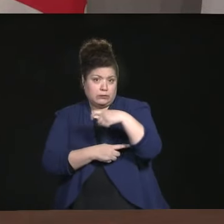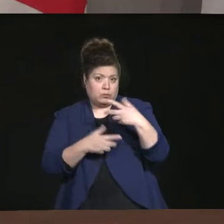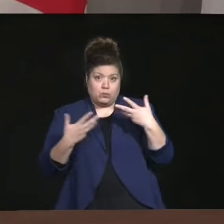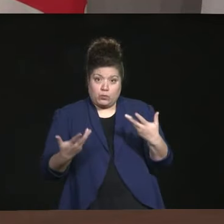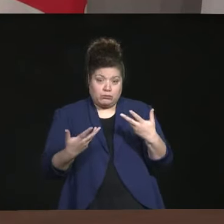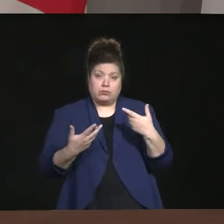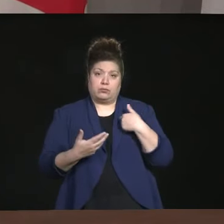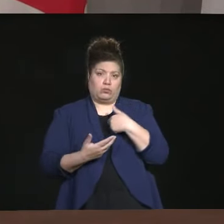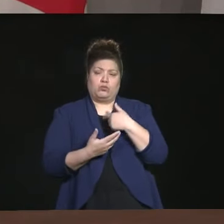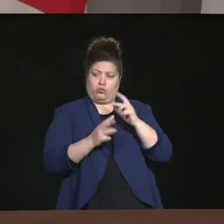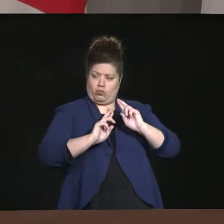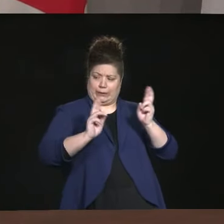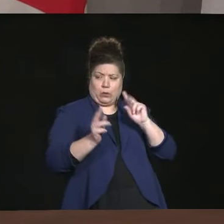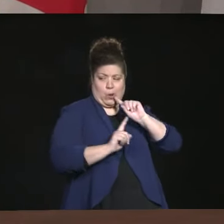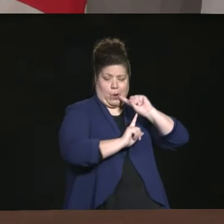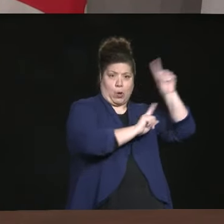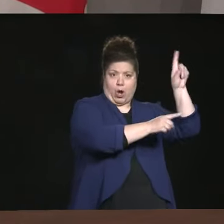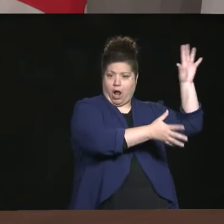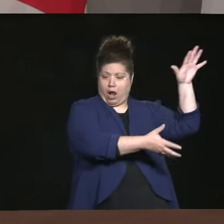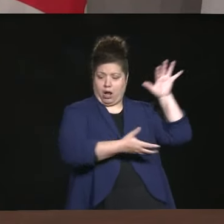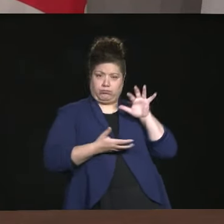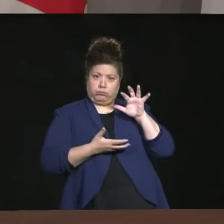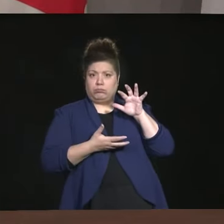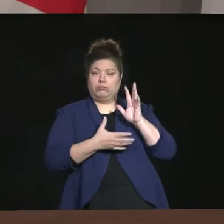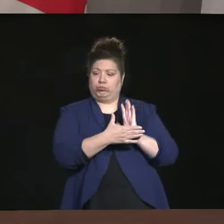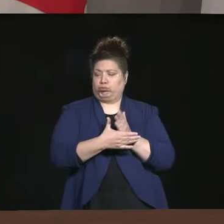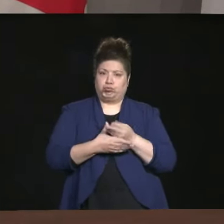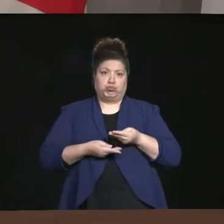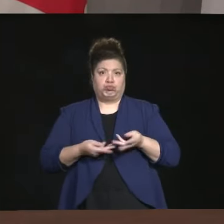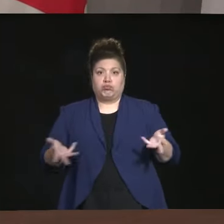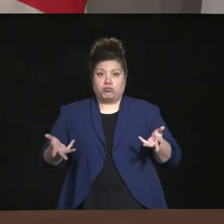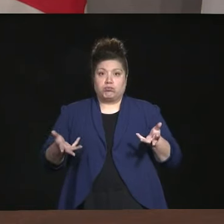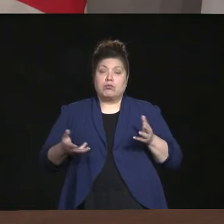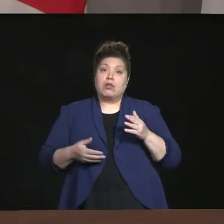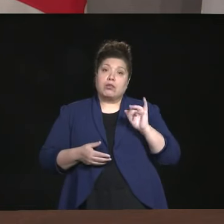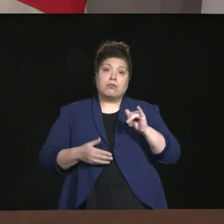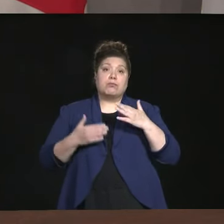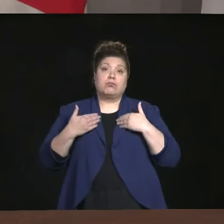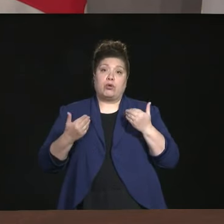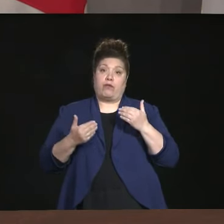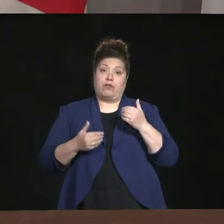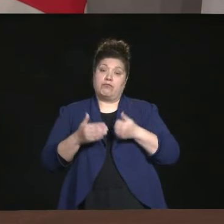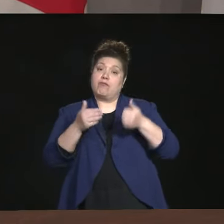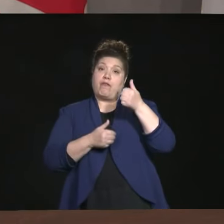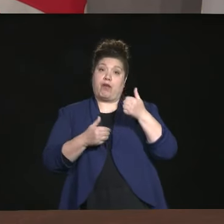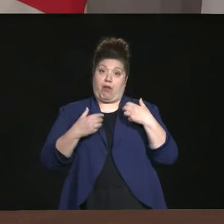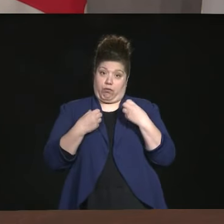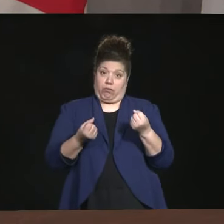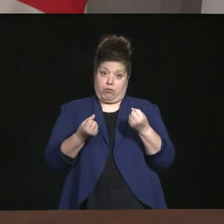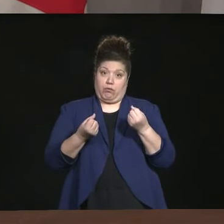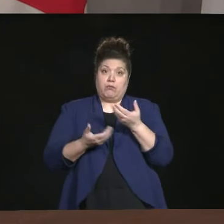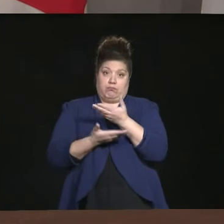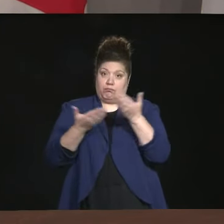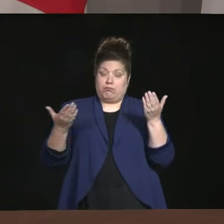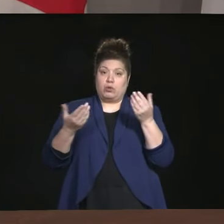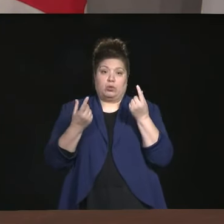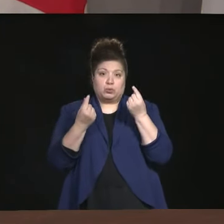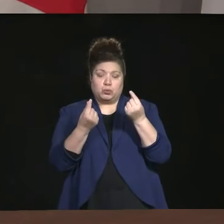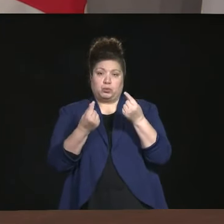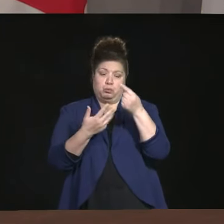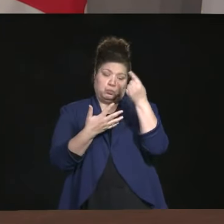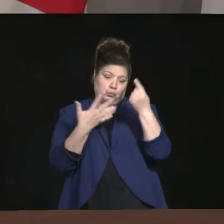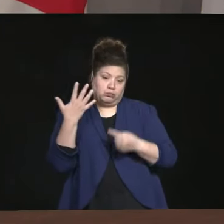is already being done by ministers of health across this country. J'ai communiqué avec mes